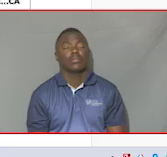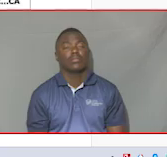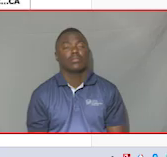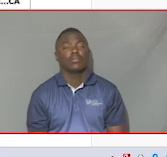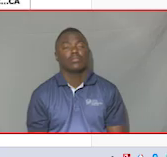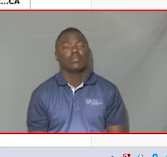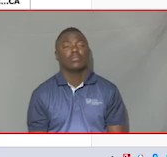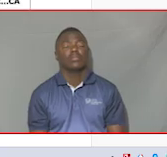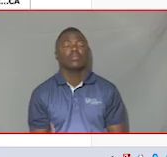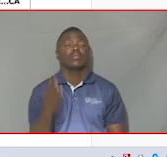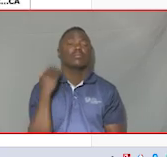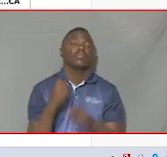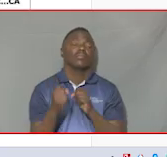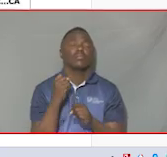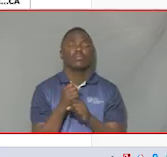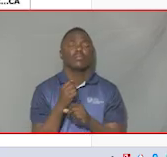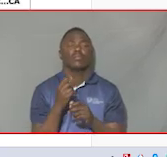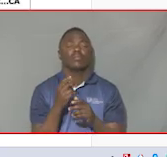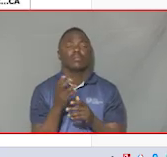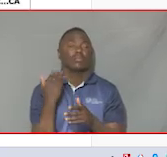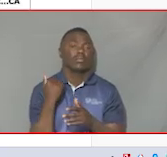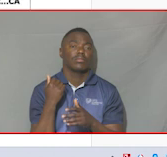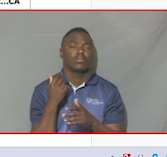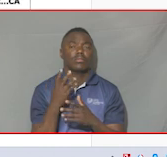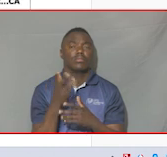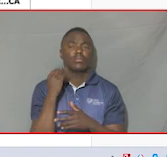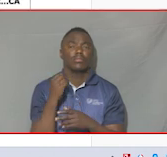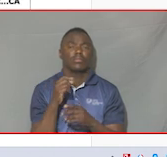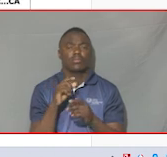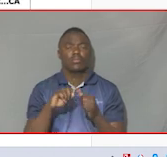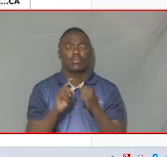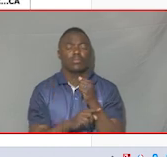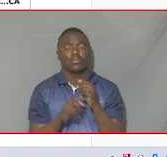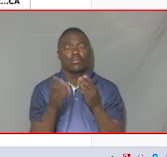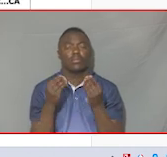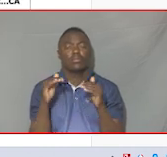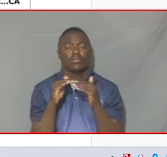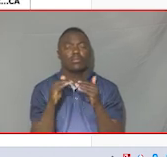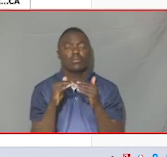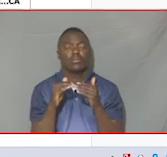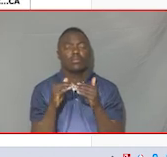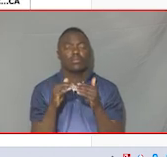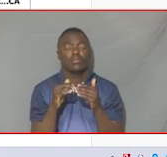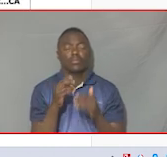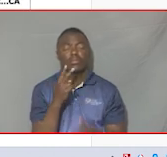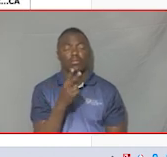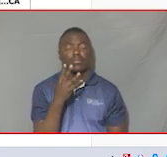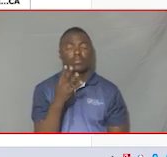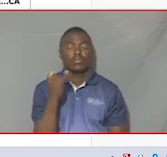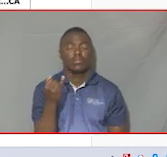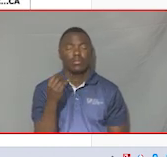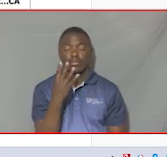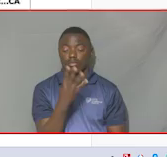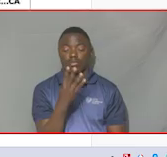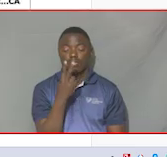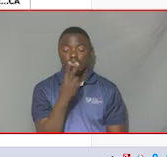the last digit must be an even number. So in the last digit, I can either put a 2, 4, 6, or 8,